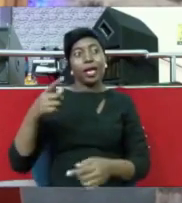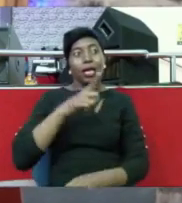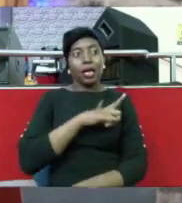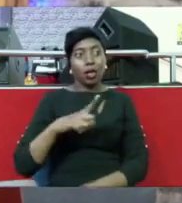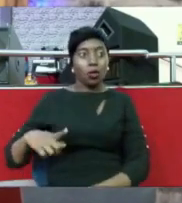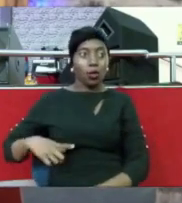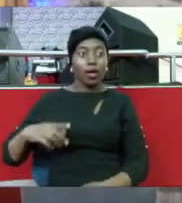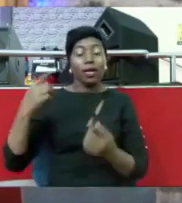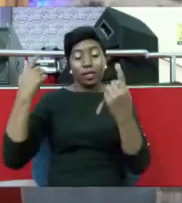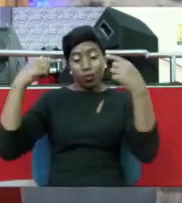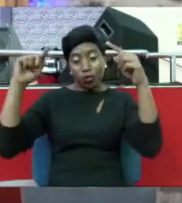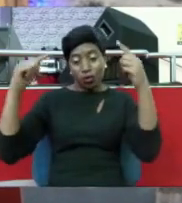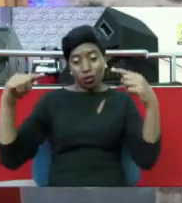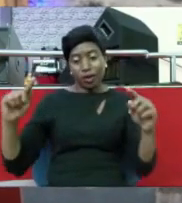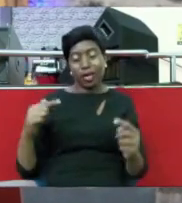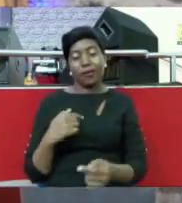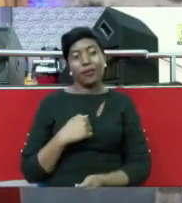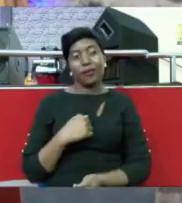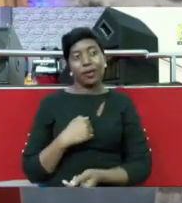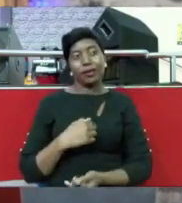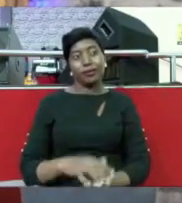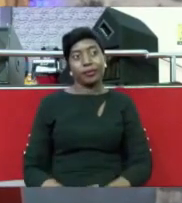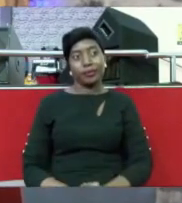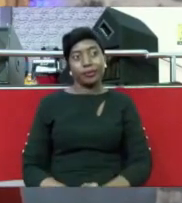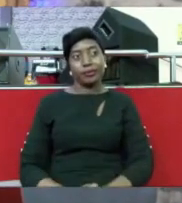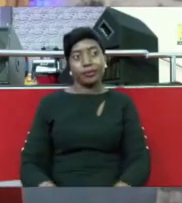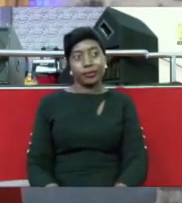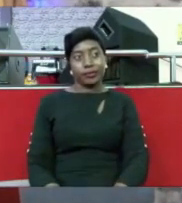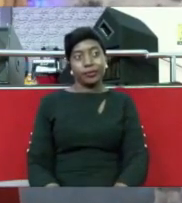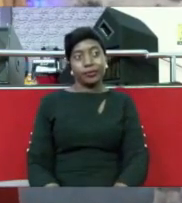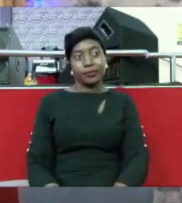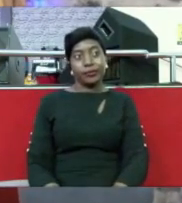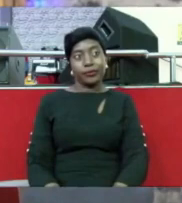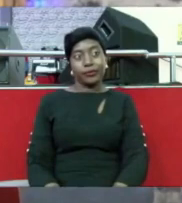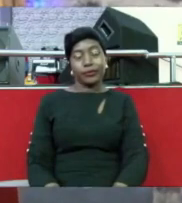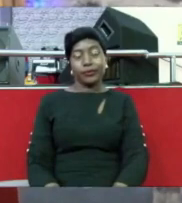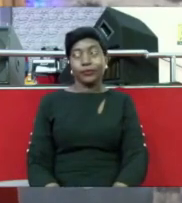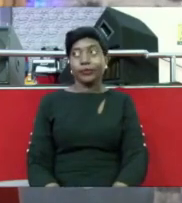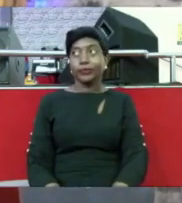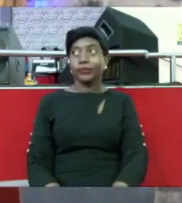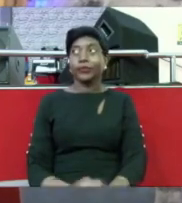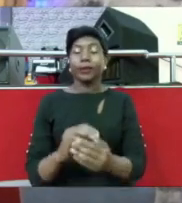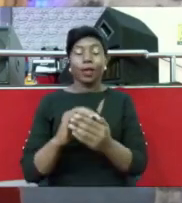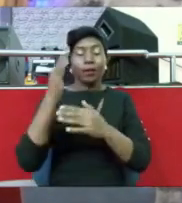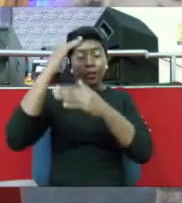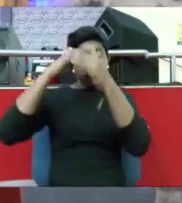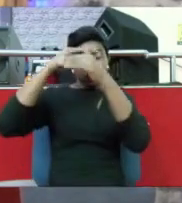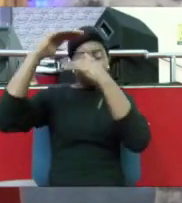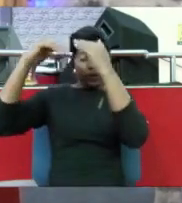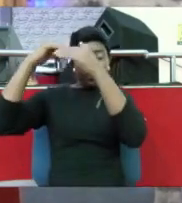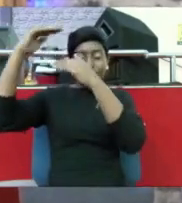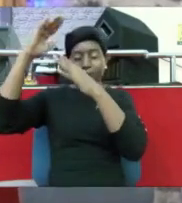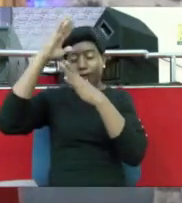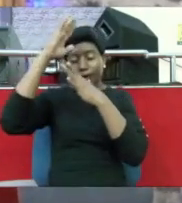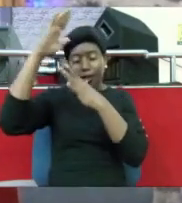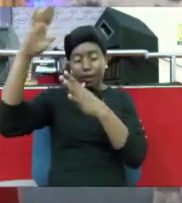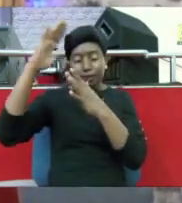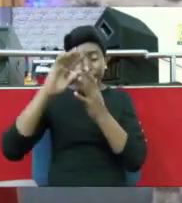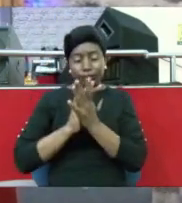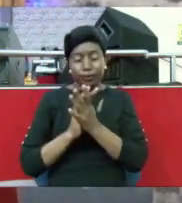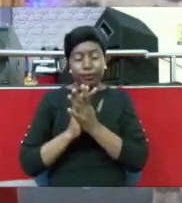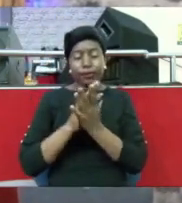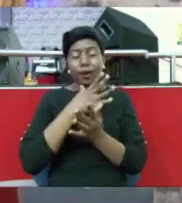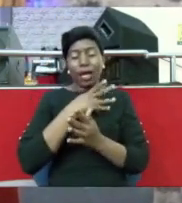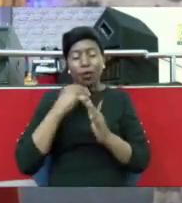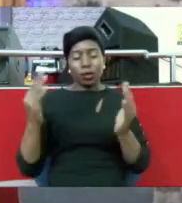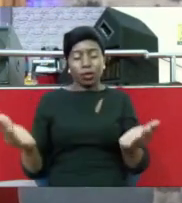who? God has prospered me. Mungu ameninawirisha. Heavenly Father. Baba yetu wa mbinguni. I want to